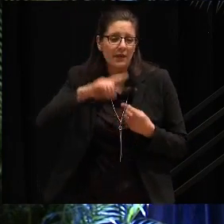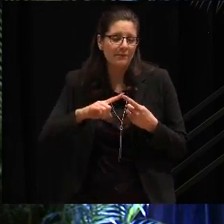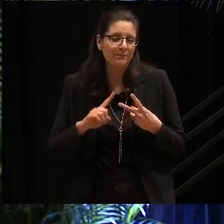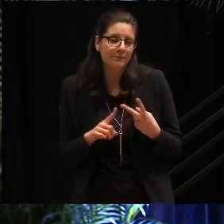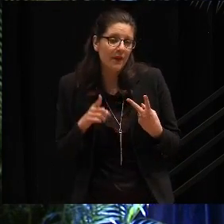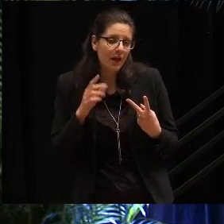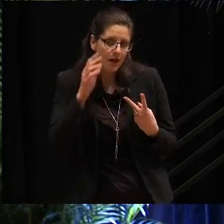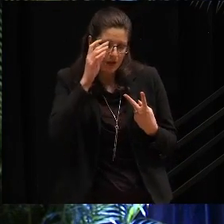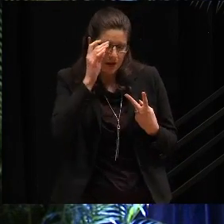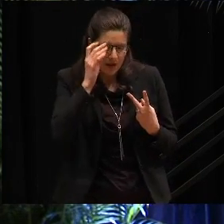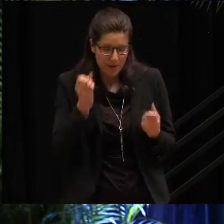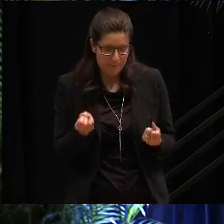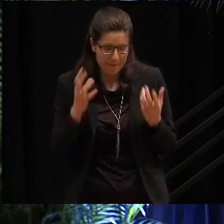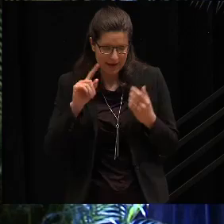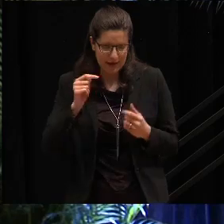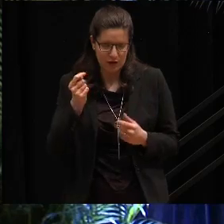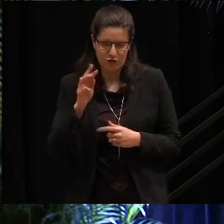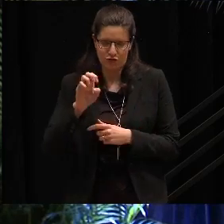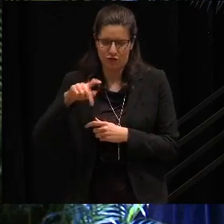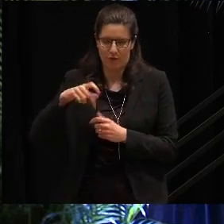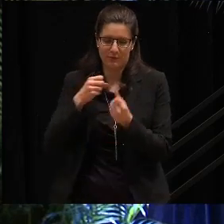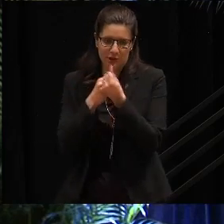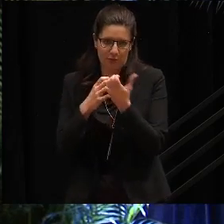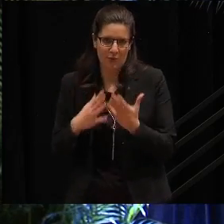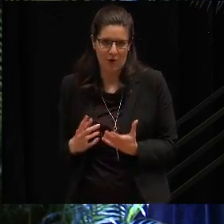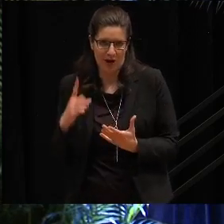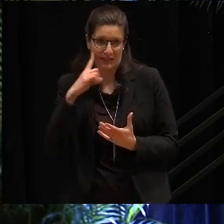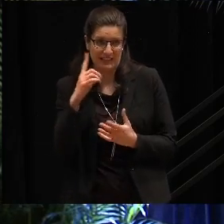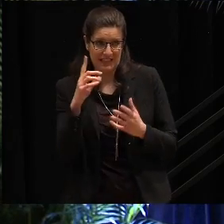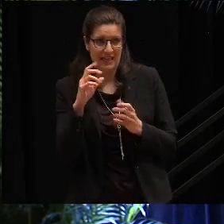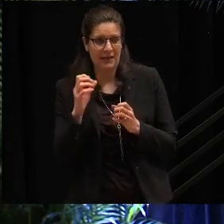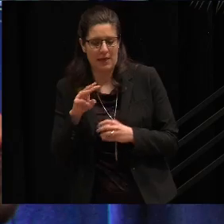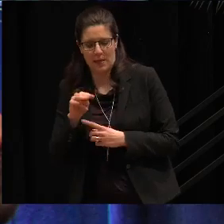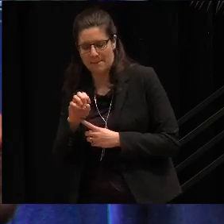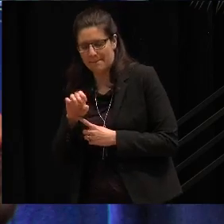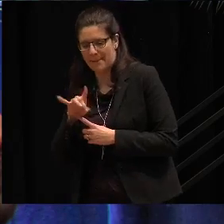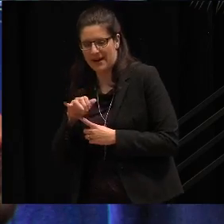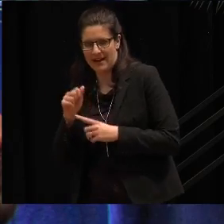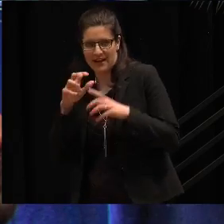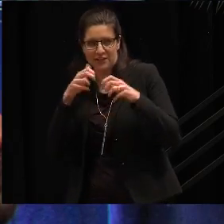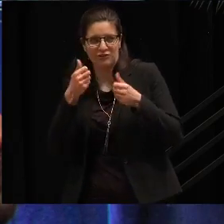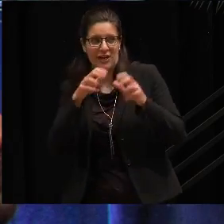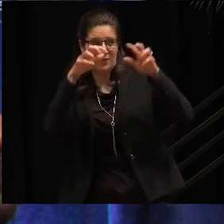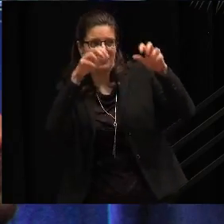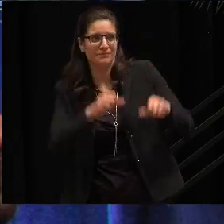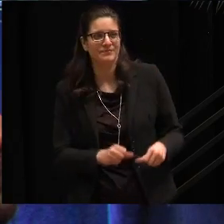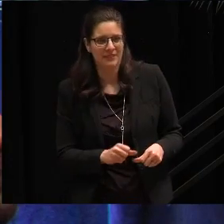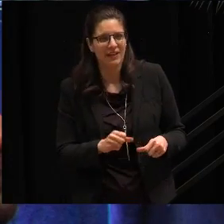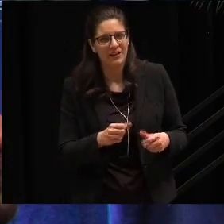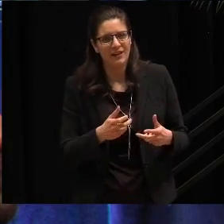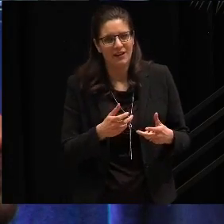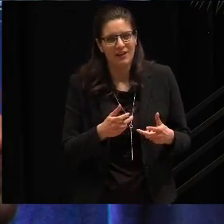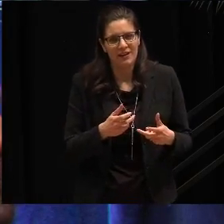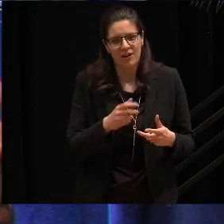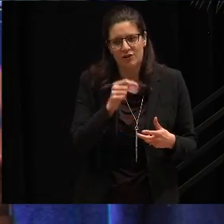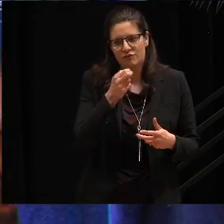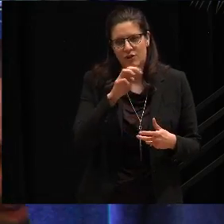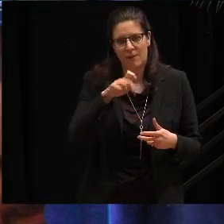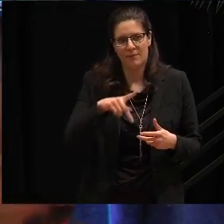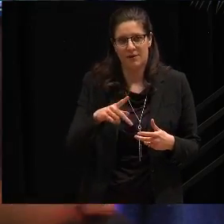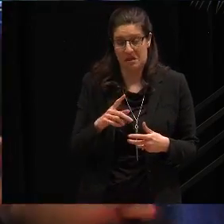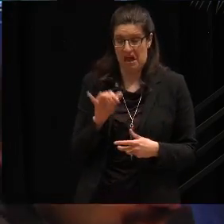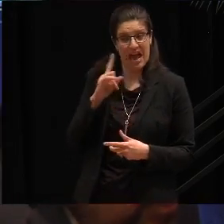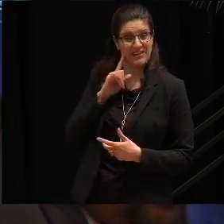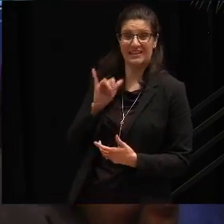many Trump supporters believe, that the media is out to get President Trump? I think it's factual that the media is trying to get